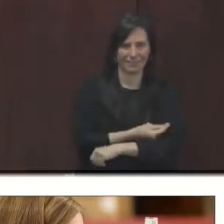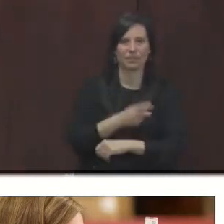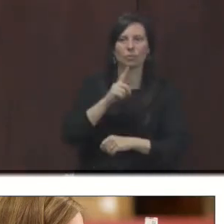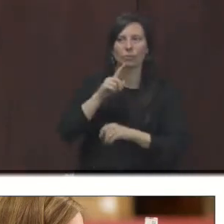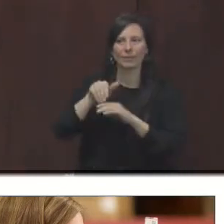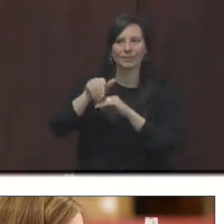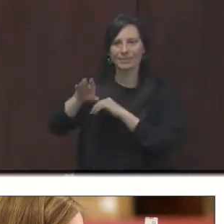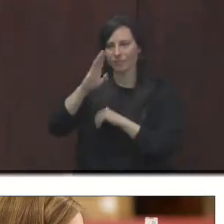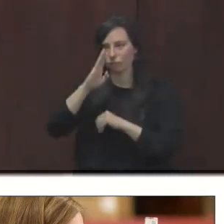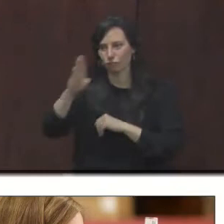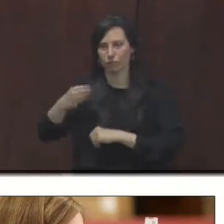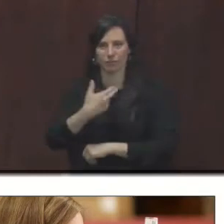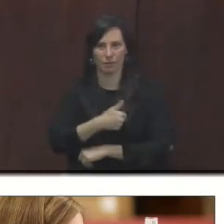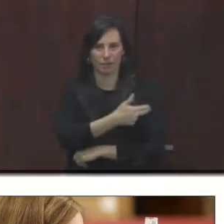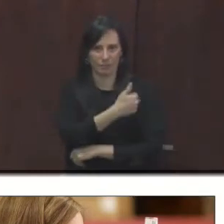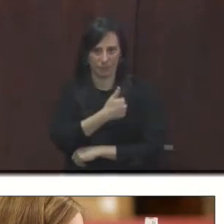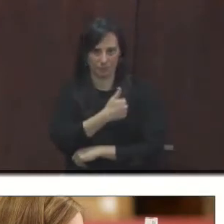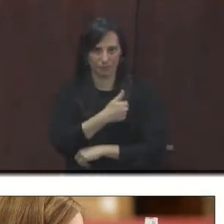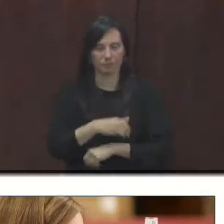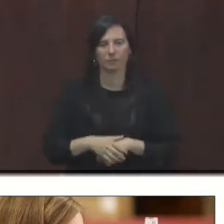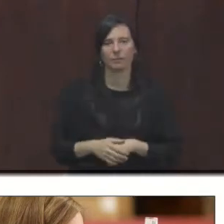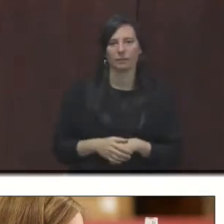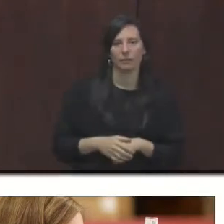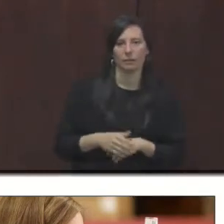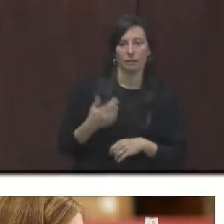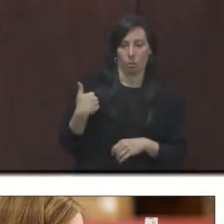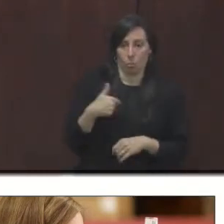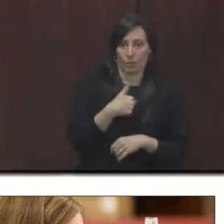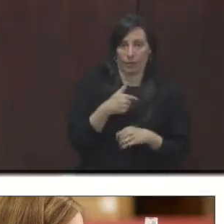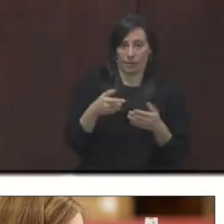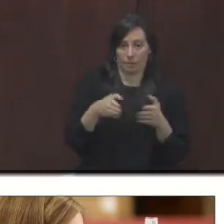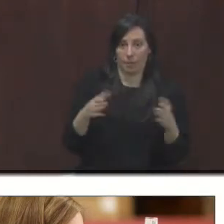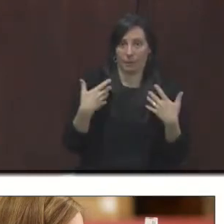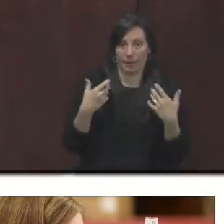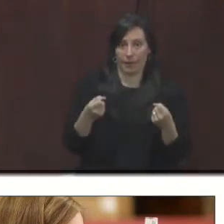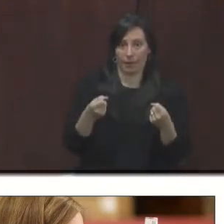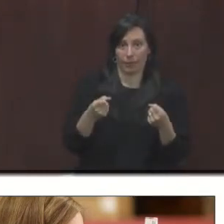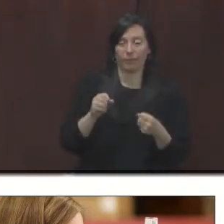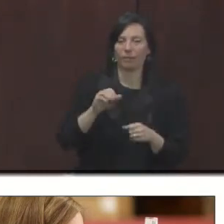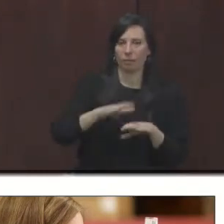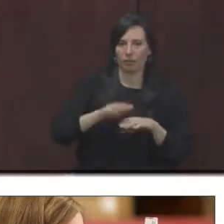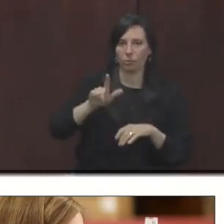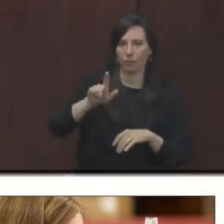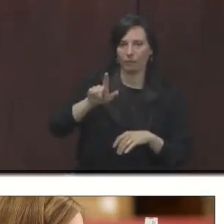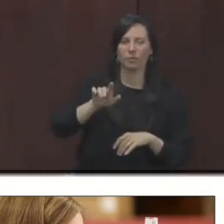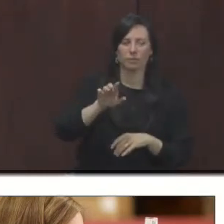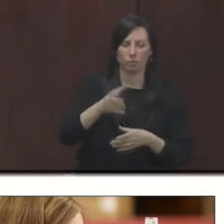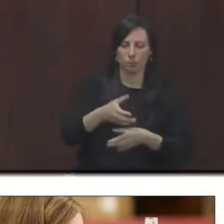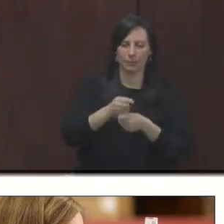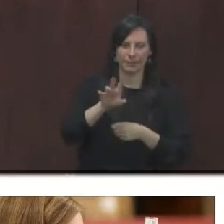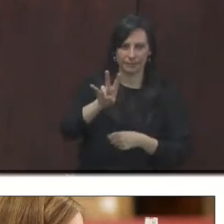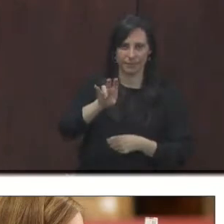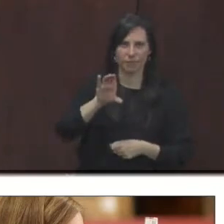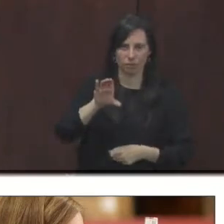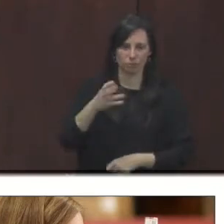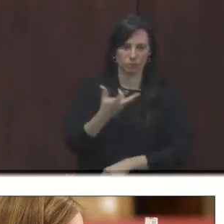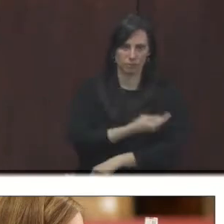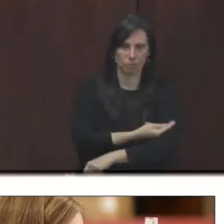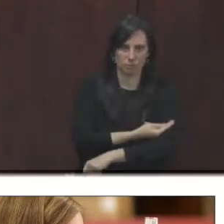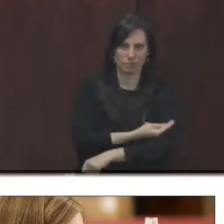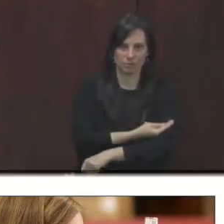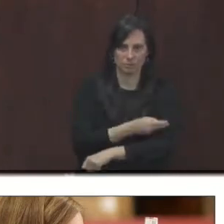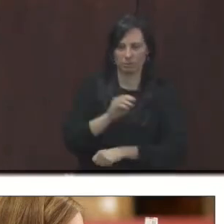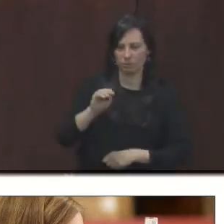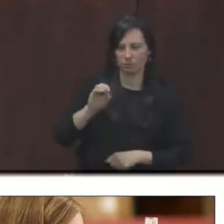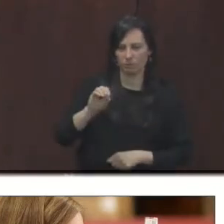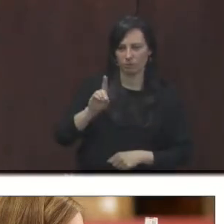systems. Our first allotment for public health was December 21st, and that was 700 doses of Moderna. And that was for us in phase